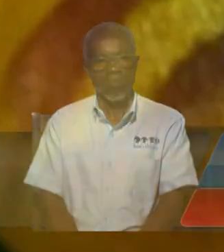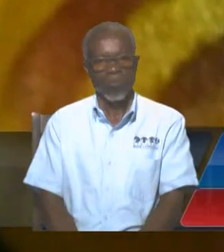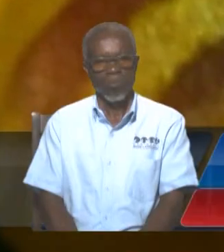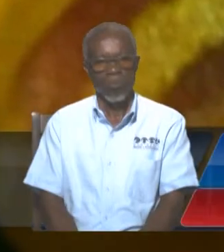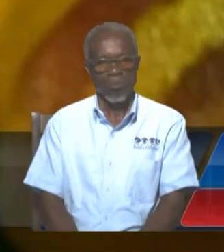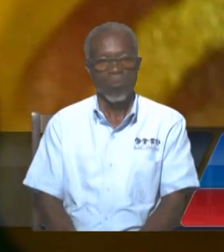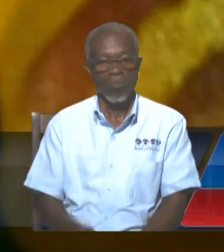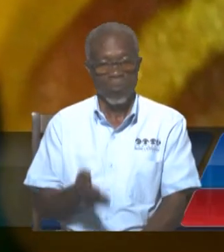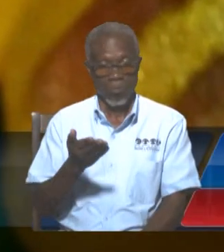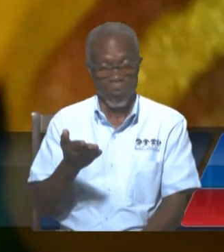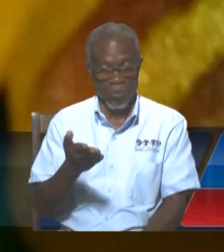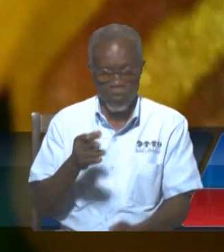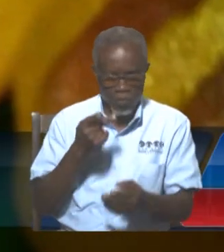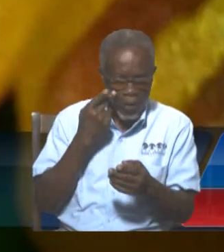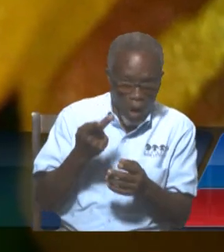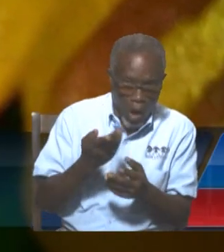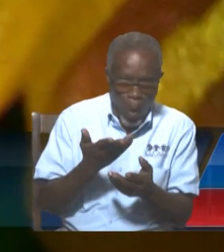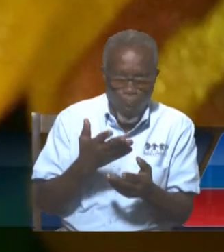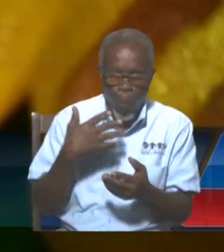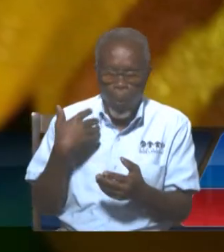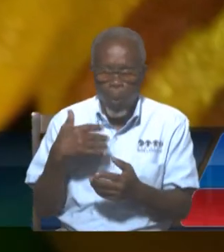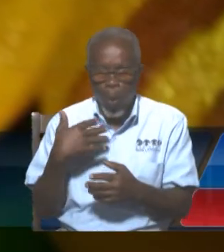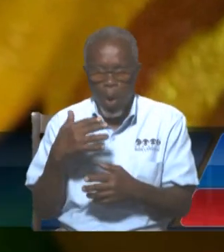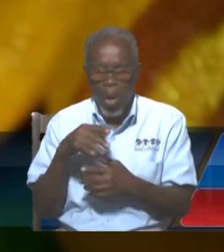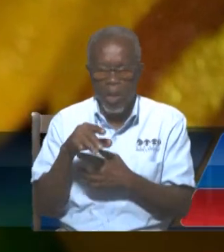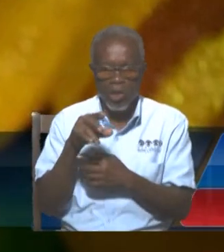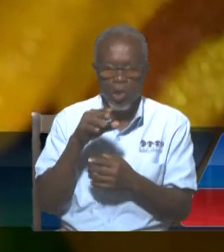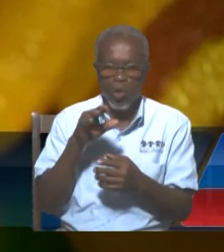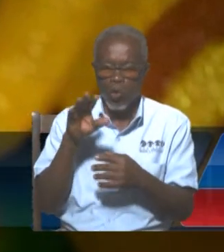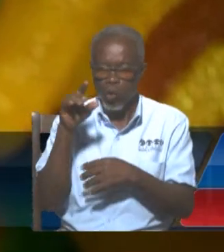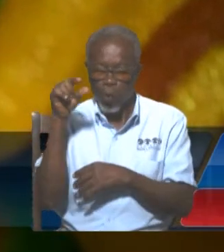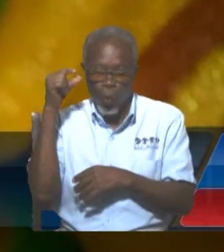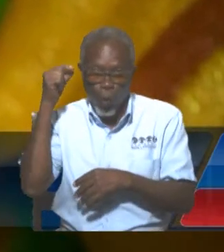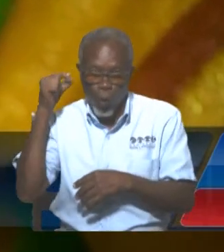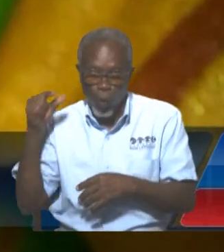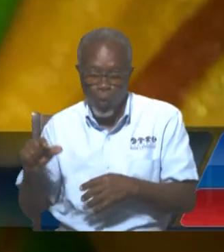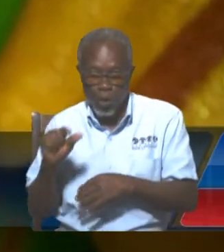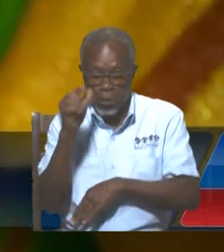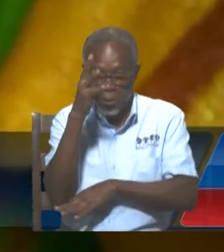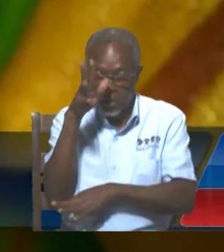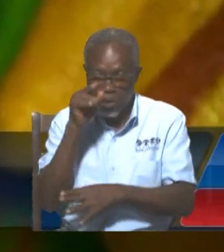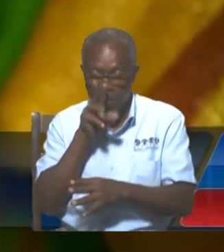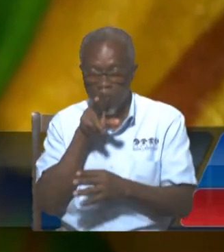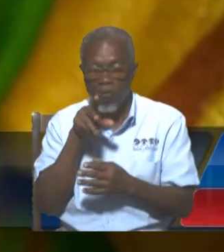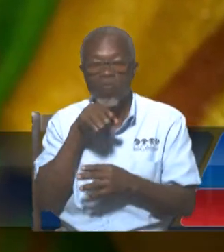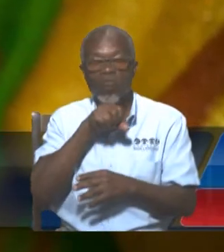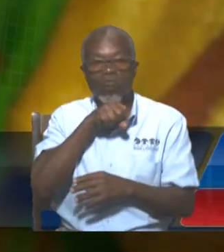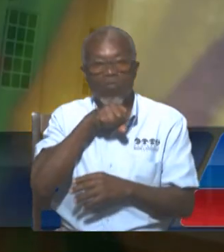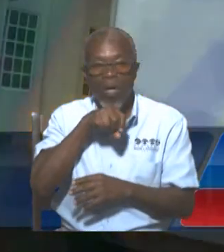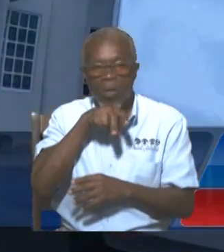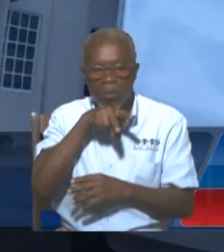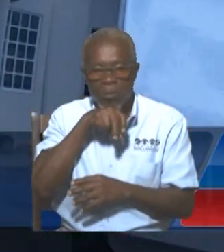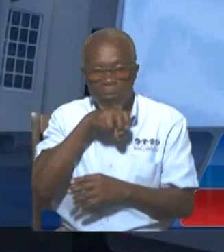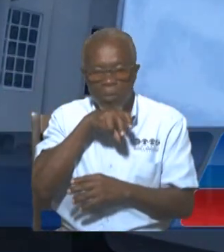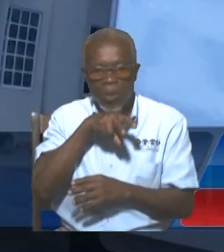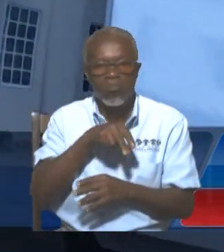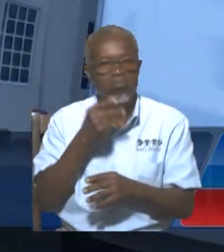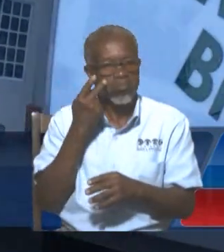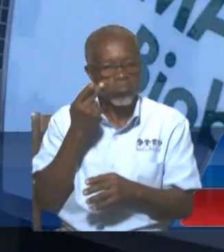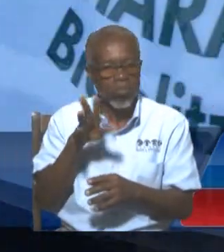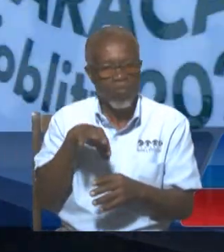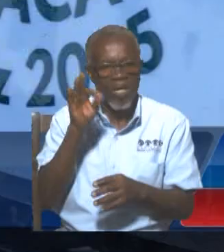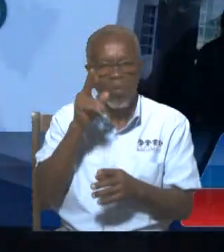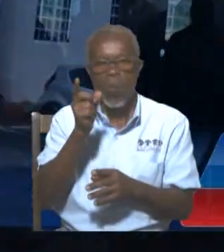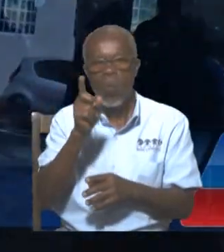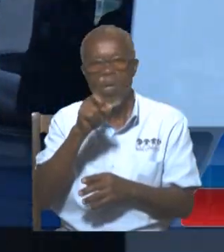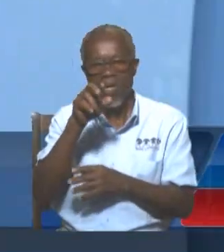The rare observation of the golden tree frogs was one of the major highlights coming out of the 2025 Bioblitz. This